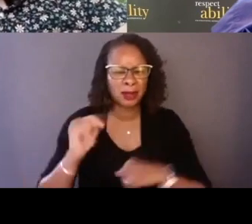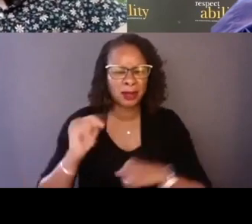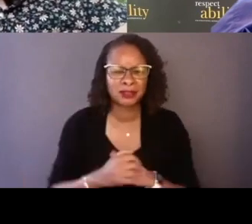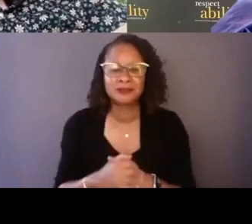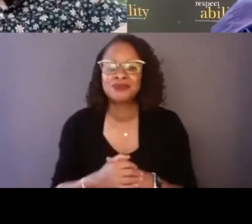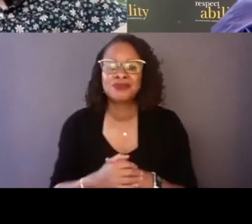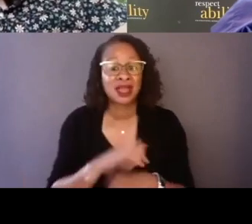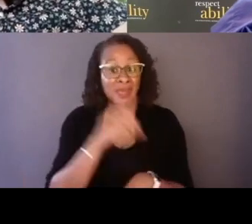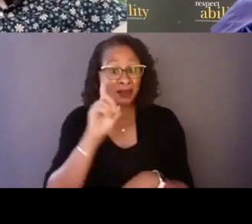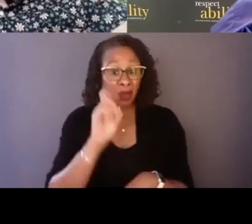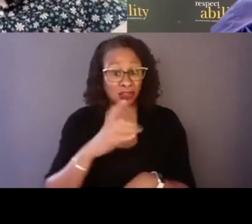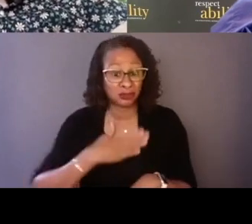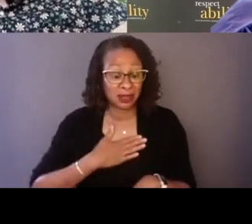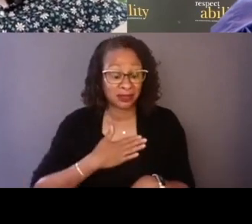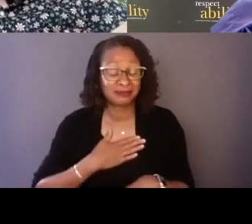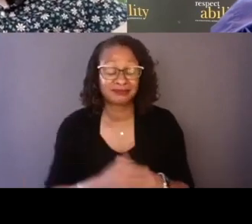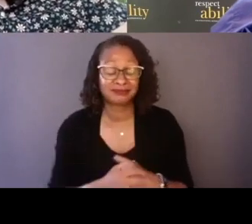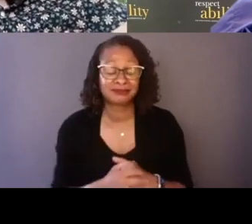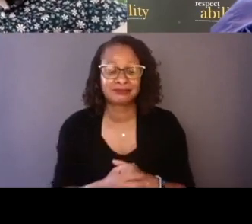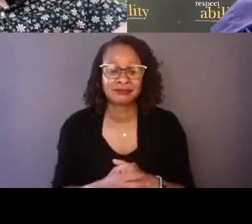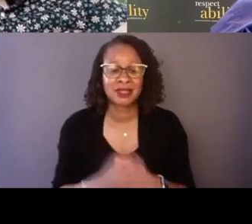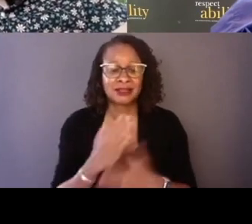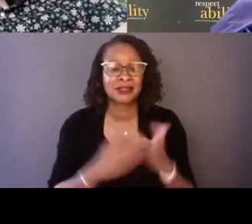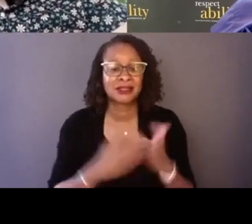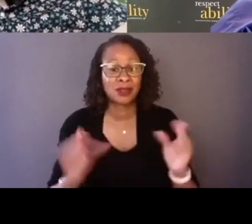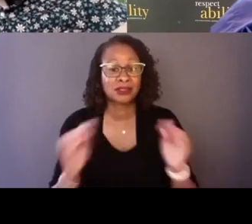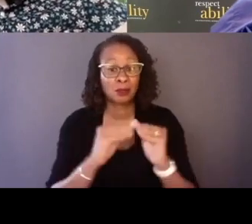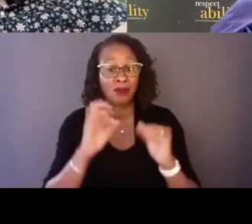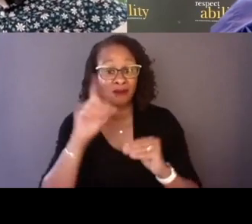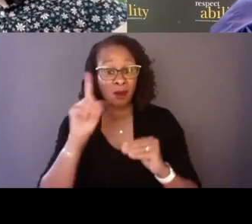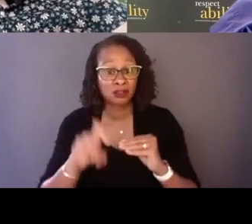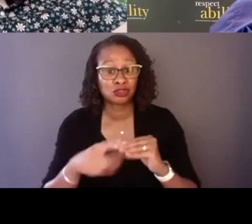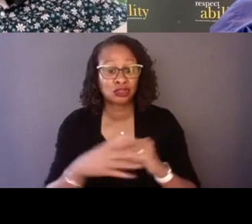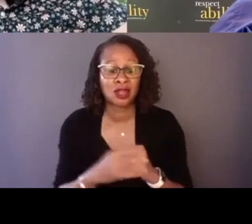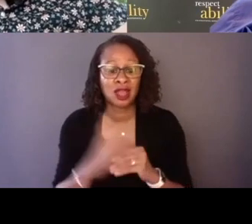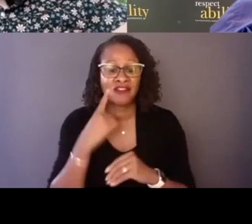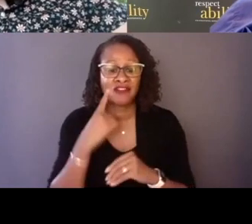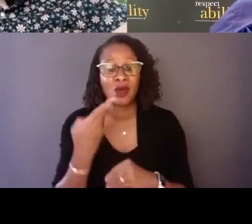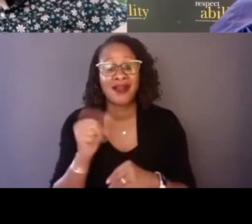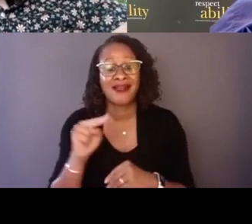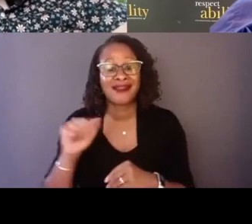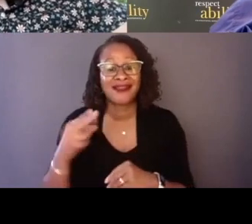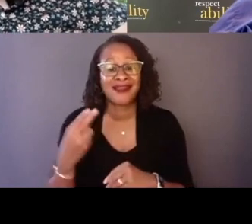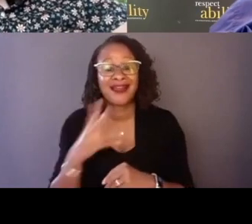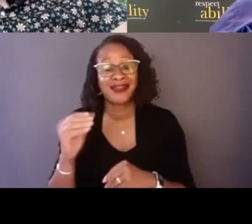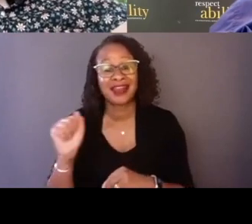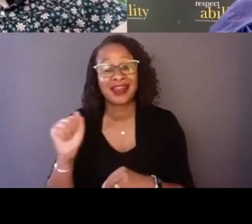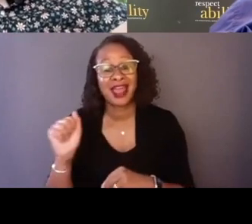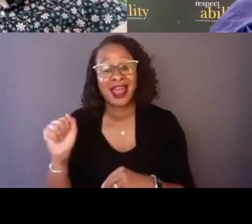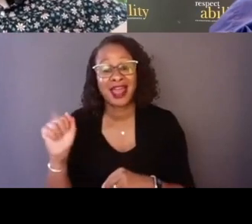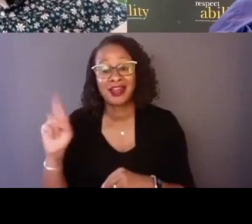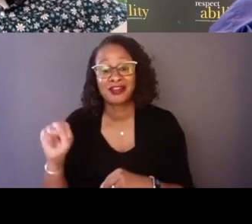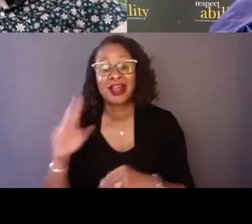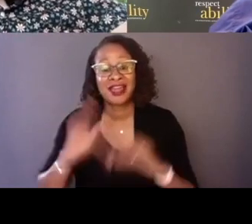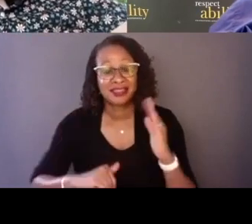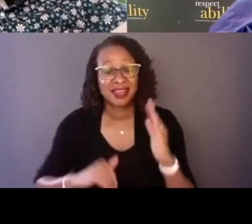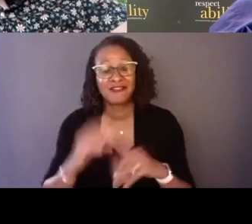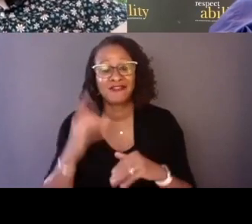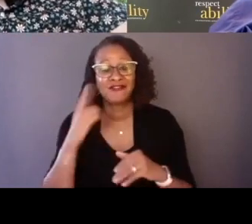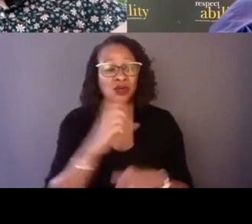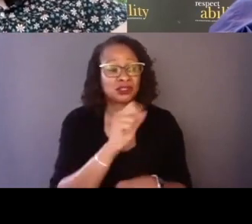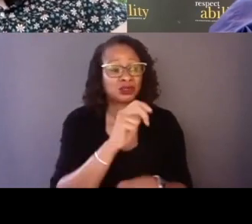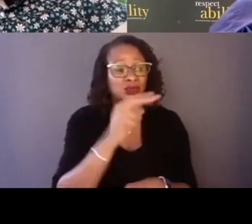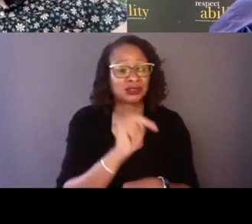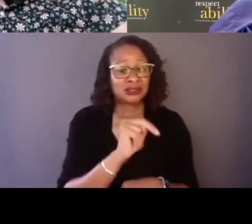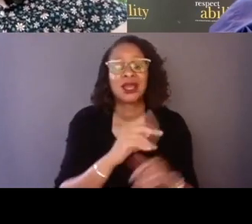that I have, and in some ways it's more of a question for Hannah and for Aaron than for Susan, although Susan, I